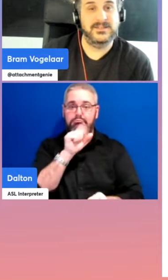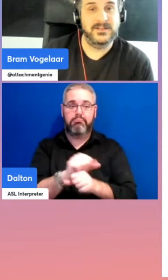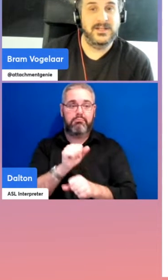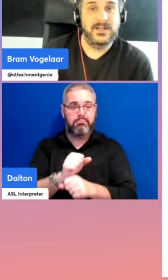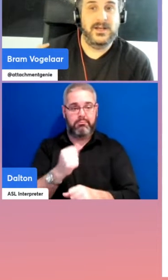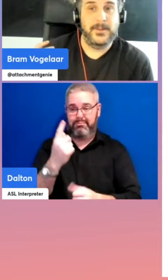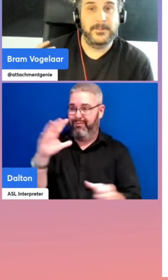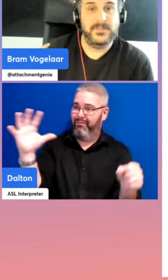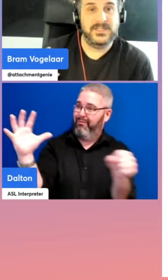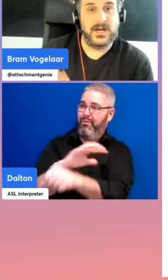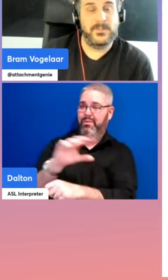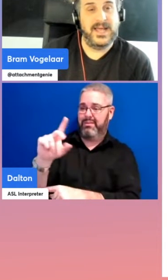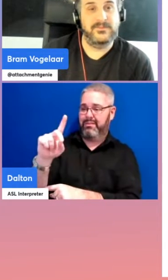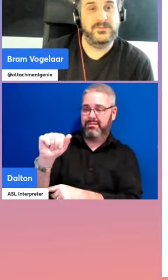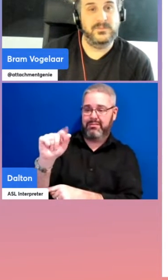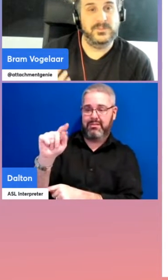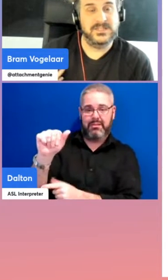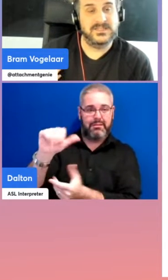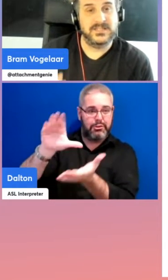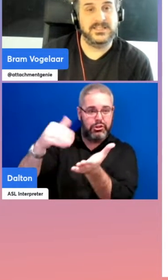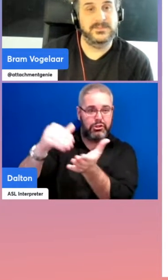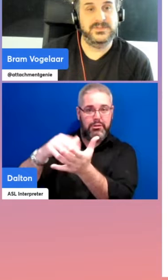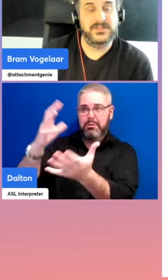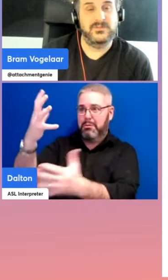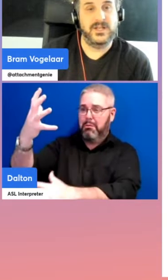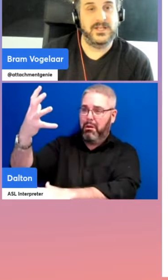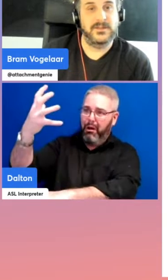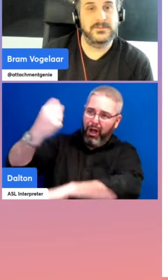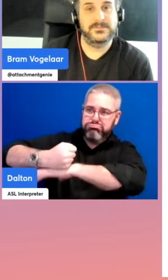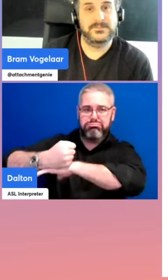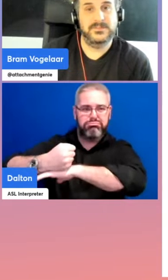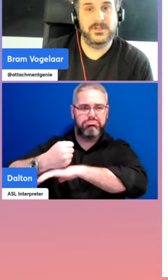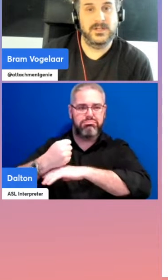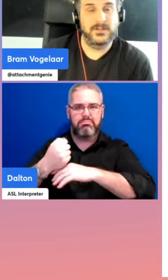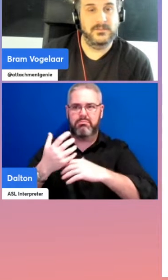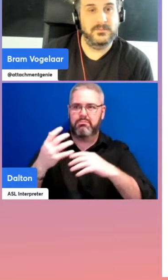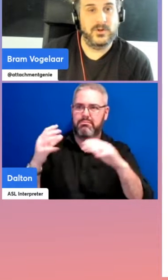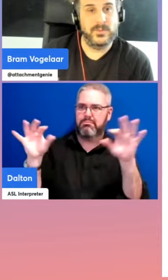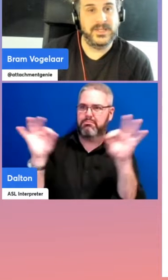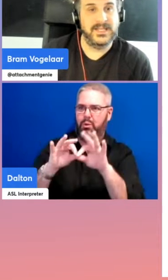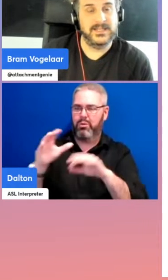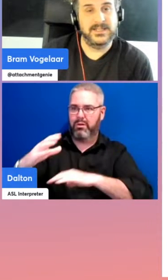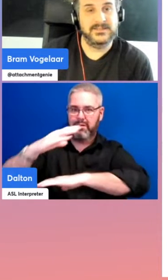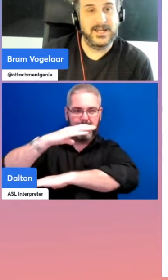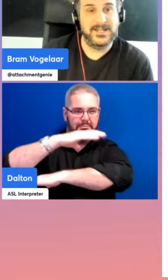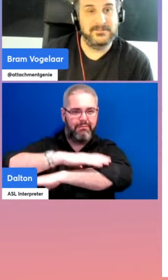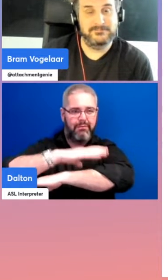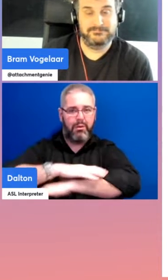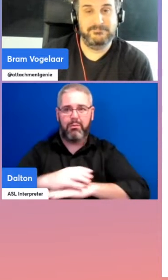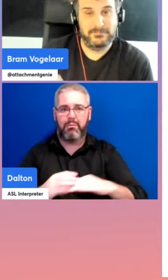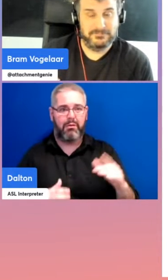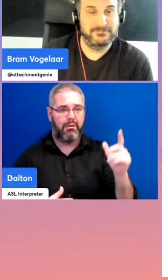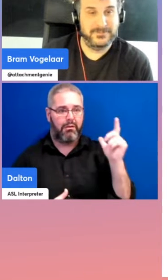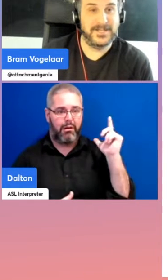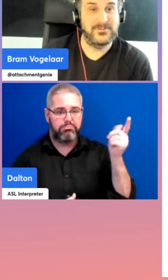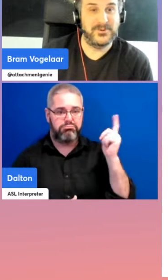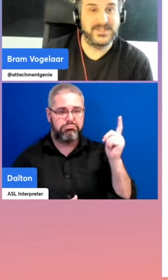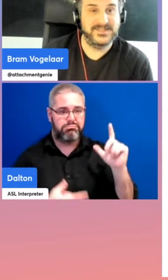data center, our platform just keeps running, albeit in a slightly